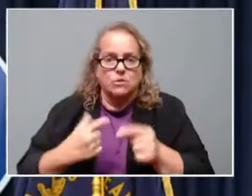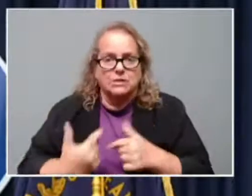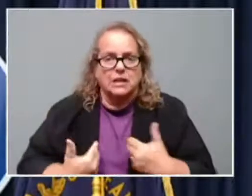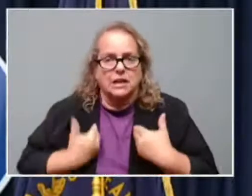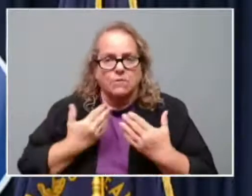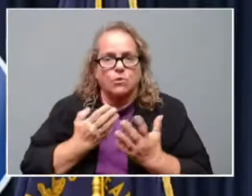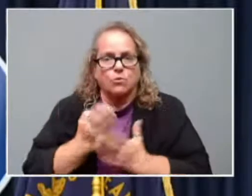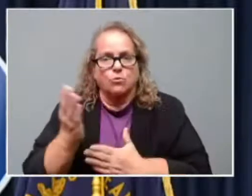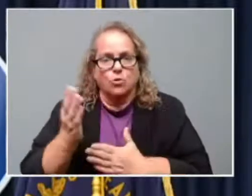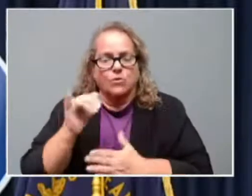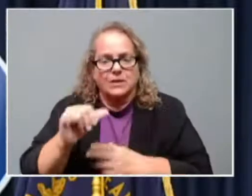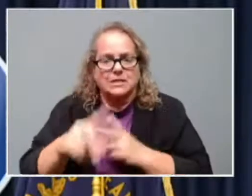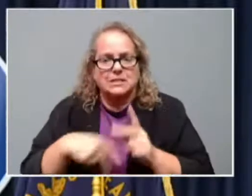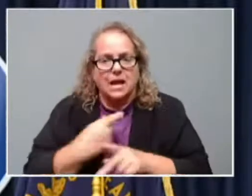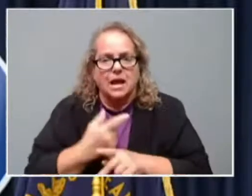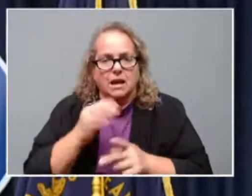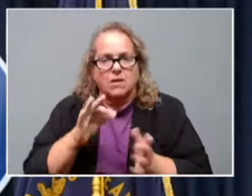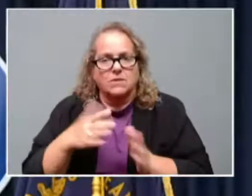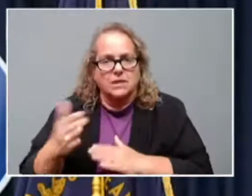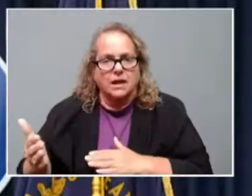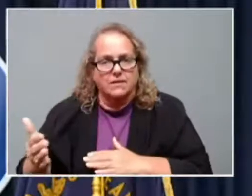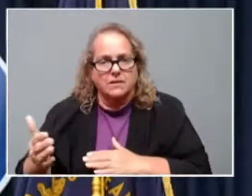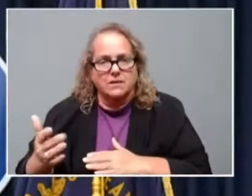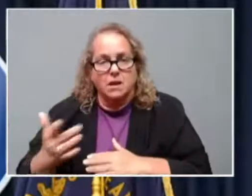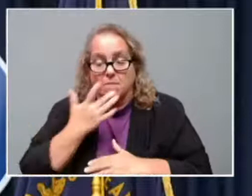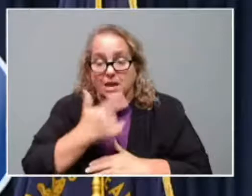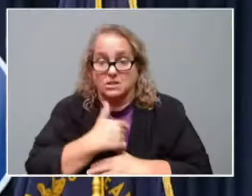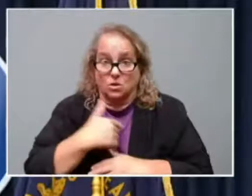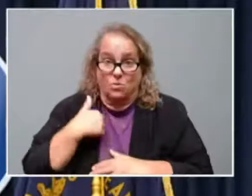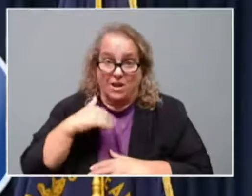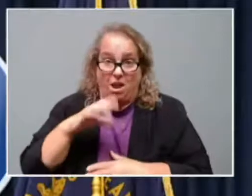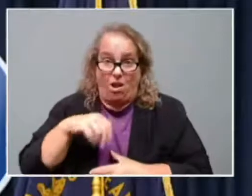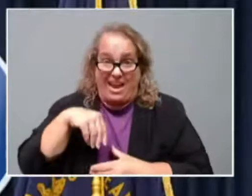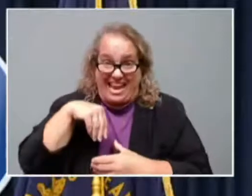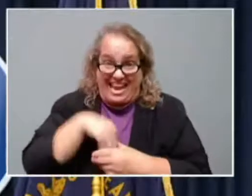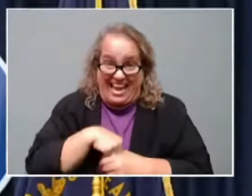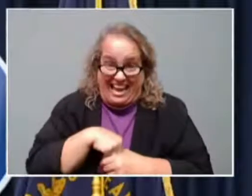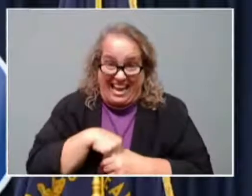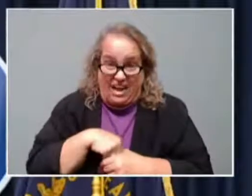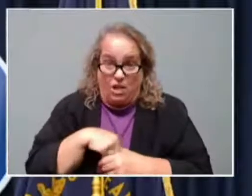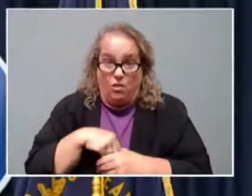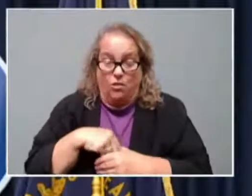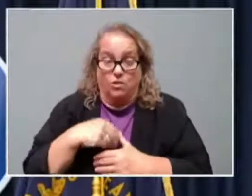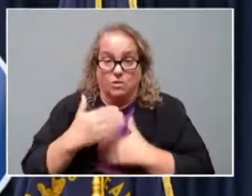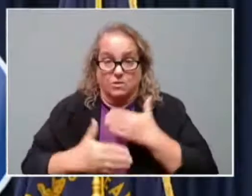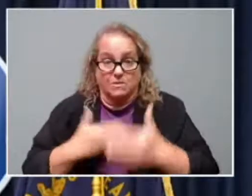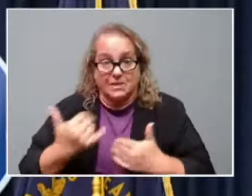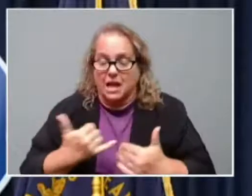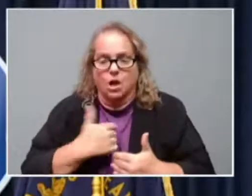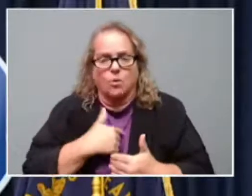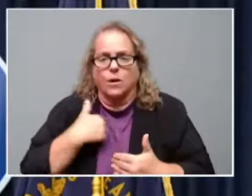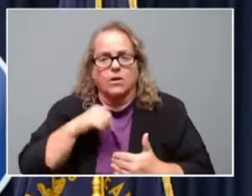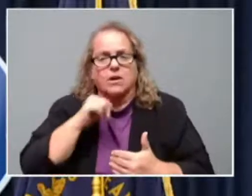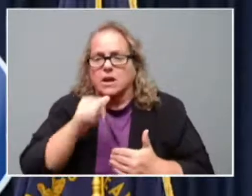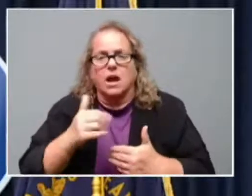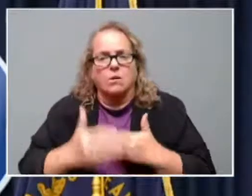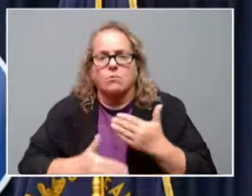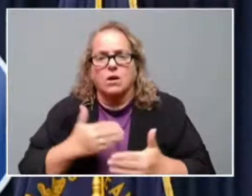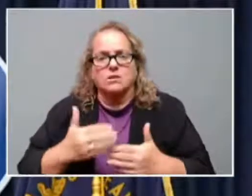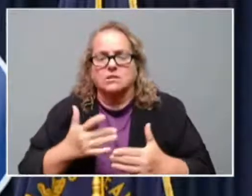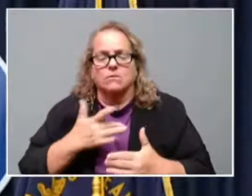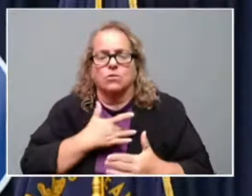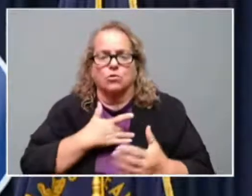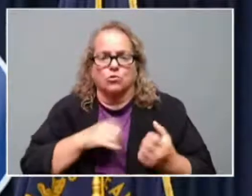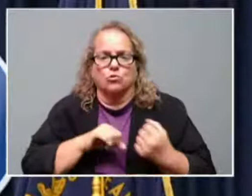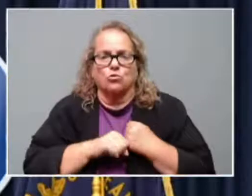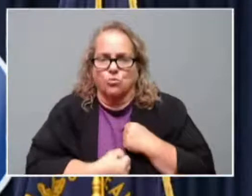it, we're not processing the grief, communal grief and individual grief that is going to